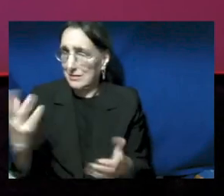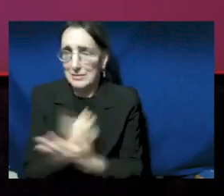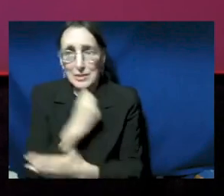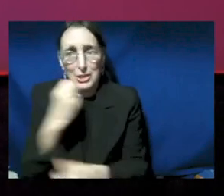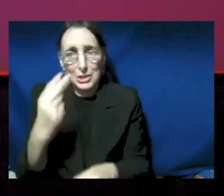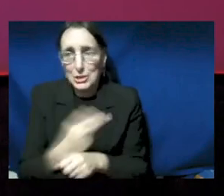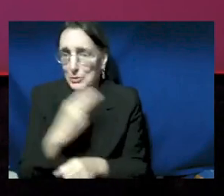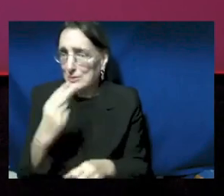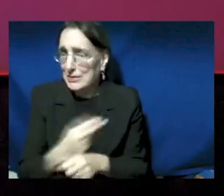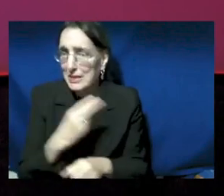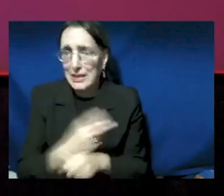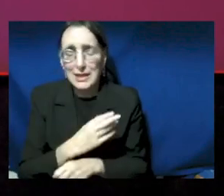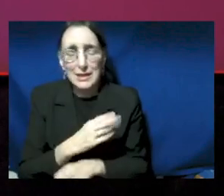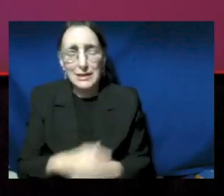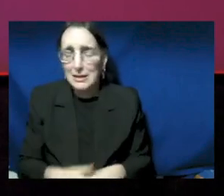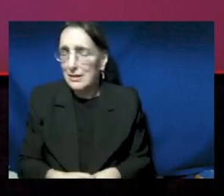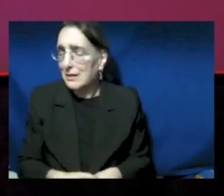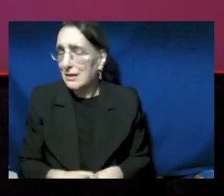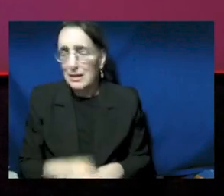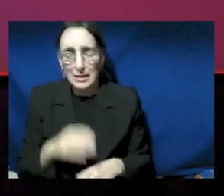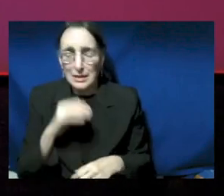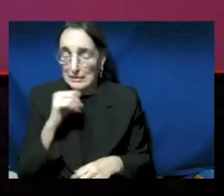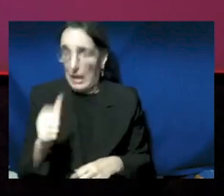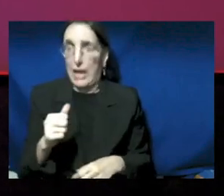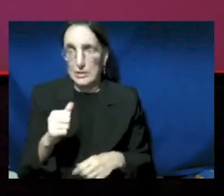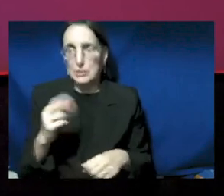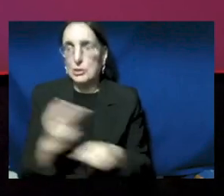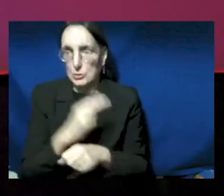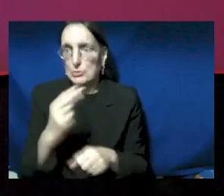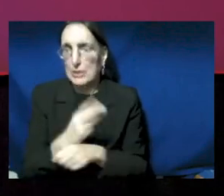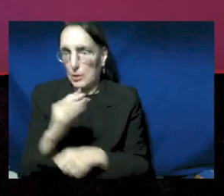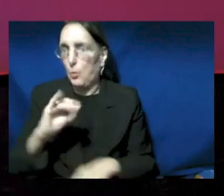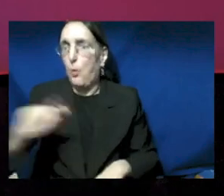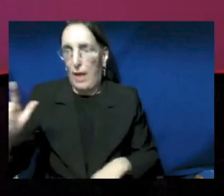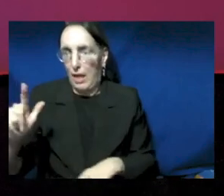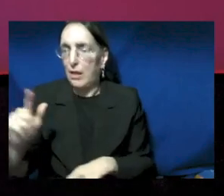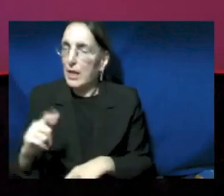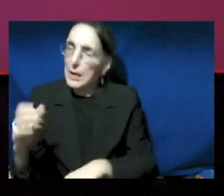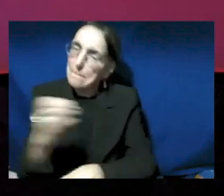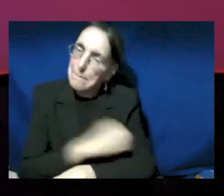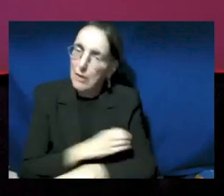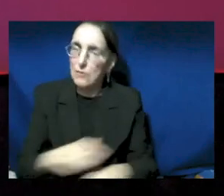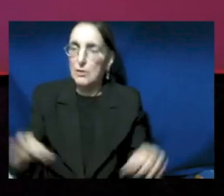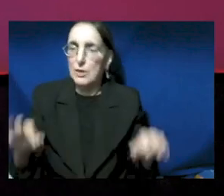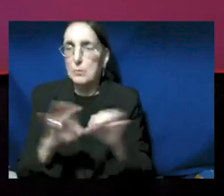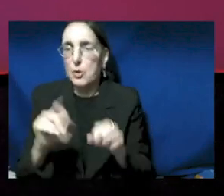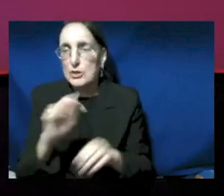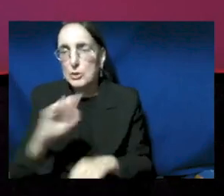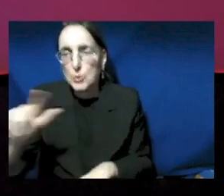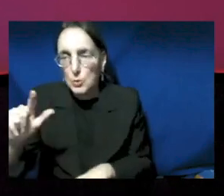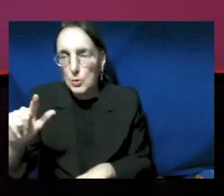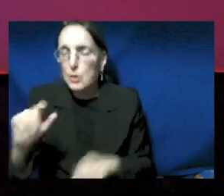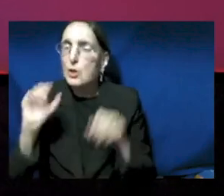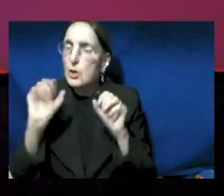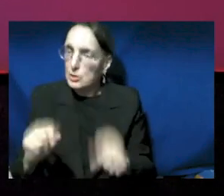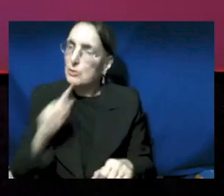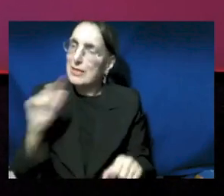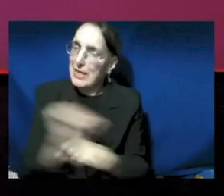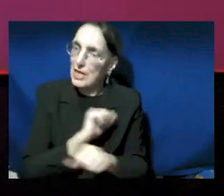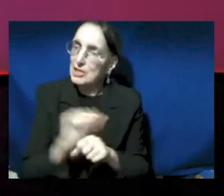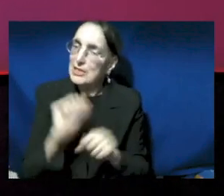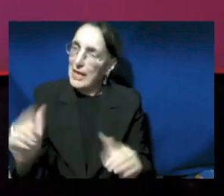and underutilizing an powerful, important tool for your organization. That you can actually